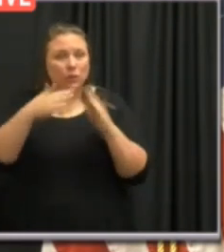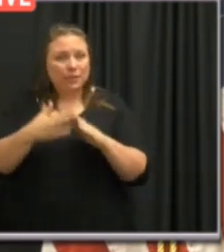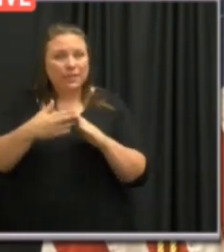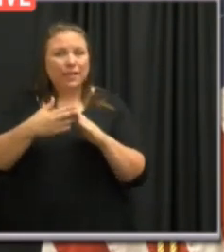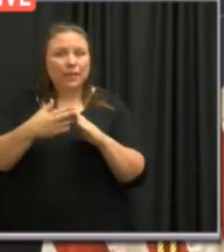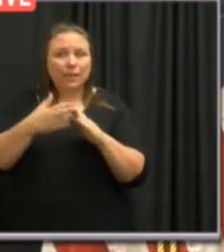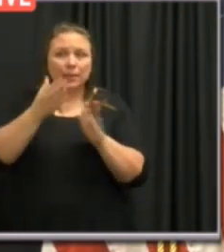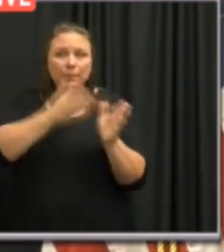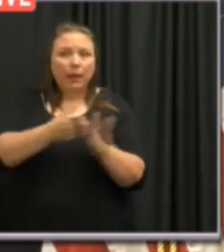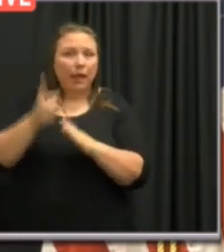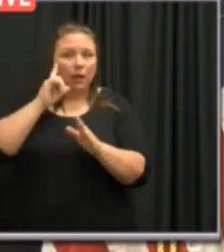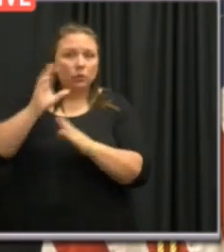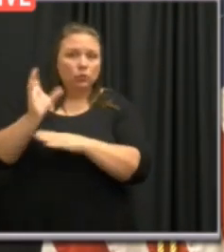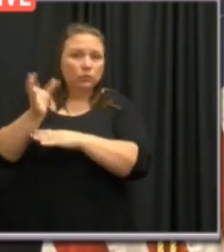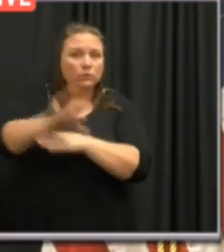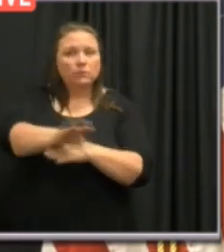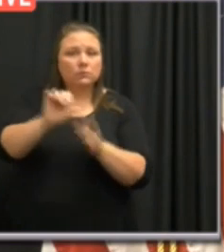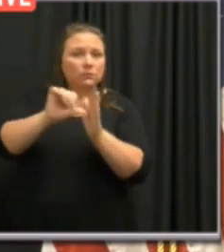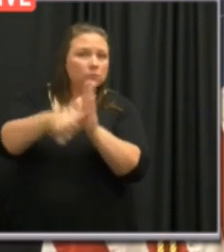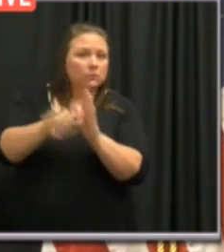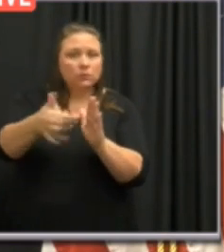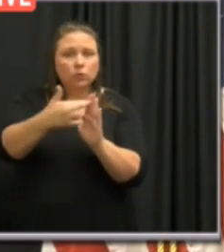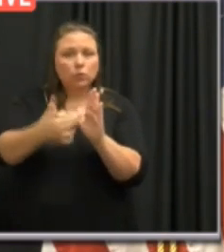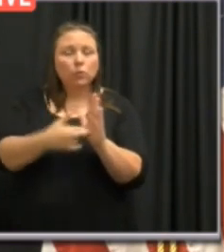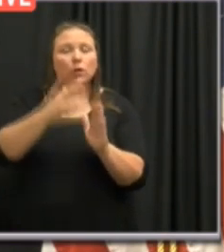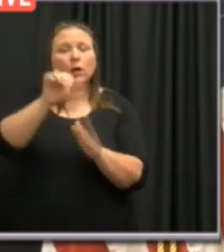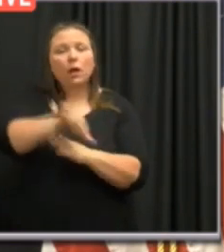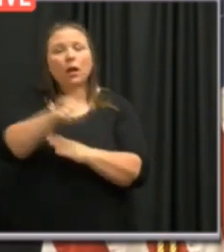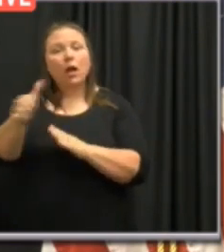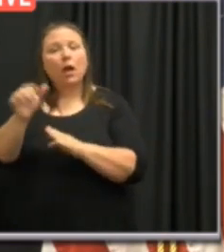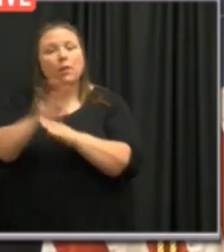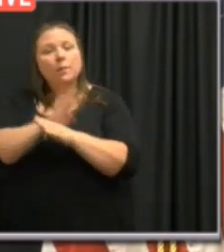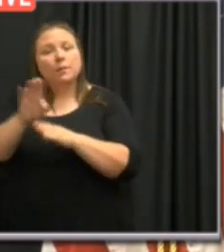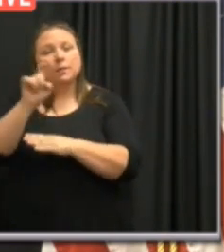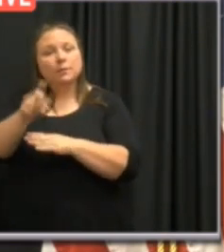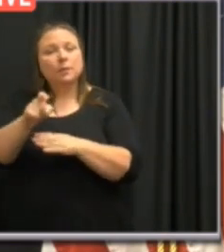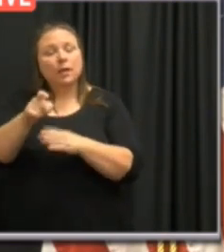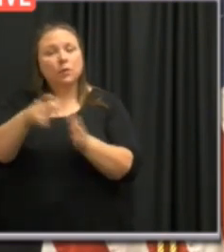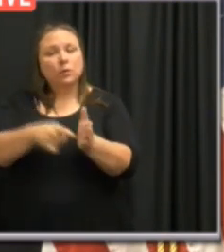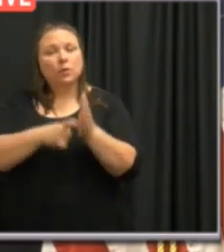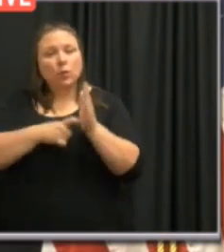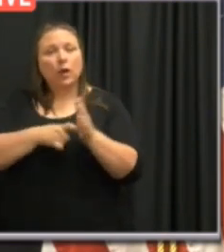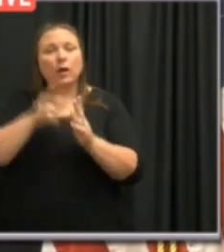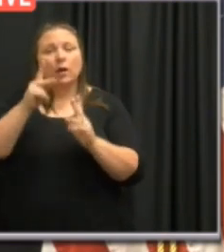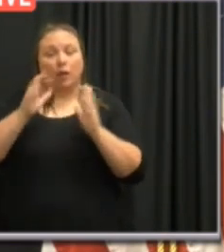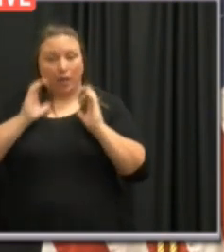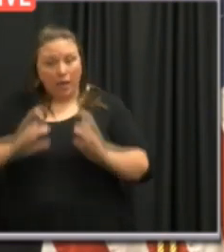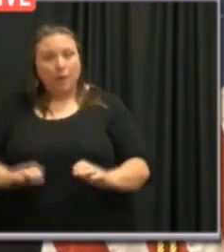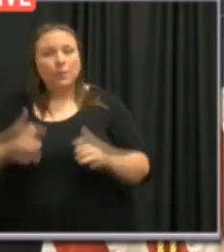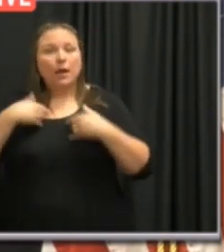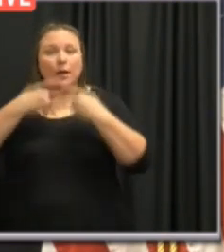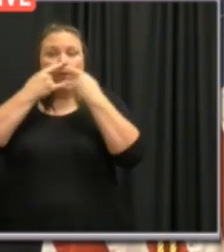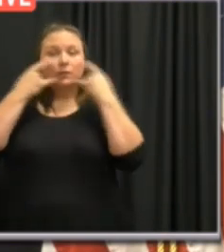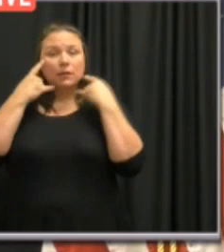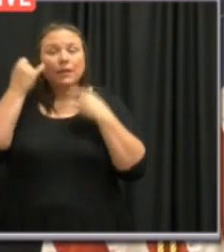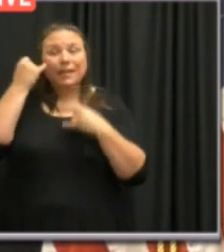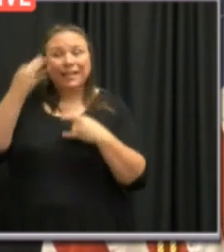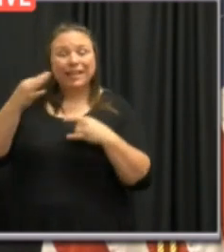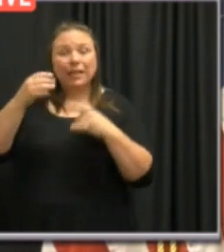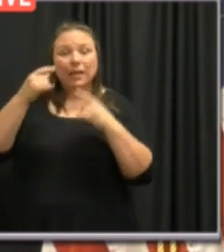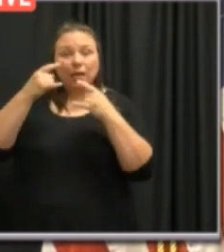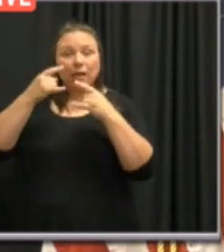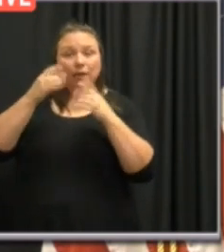enforce that rule? And some businesses may also require patrons to wear face masks. If customers refuse,